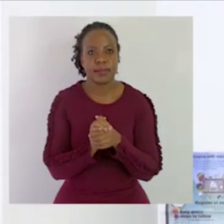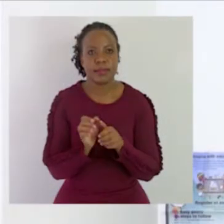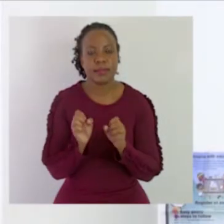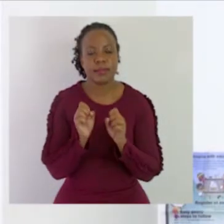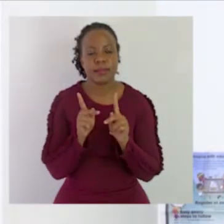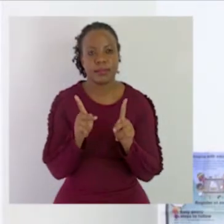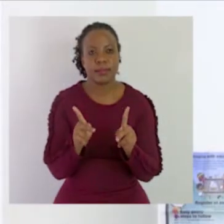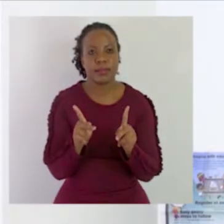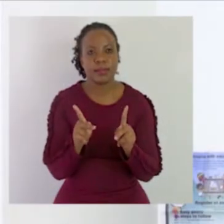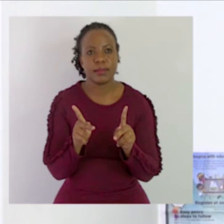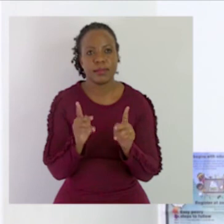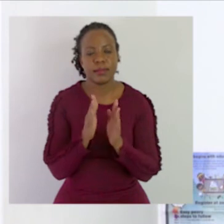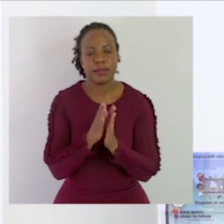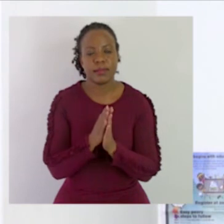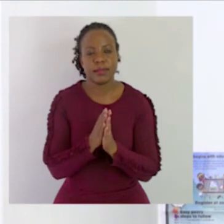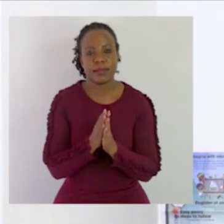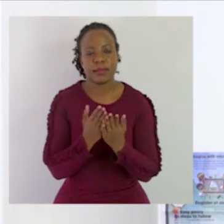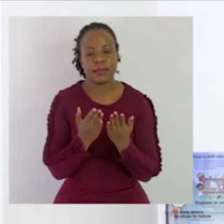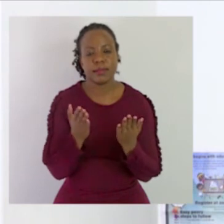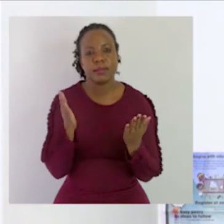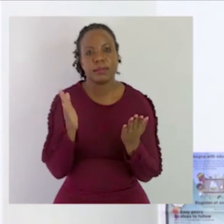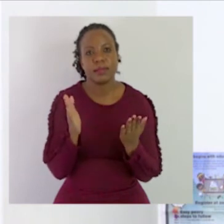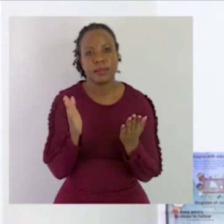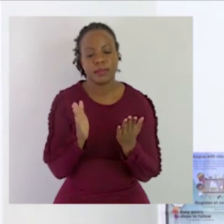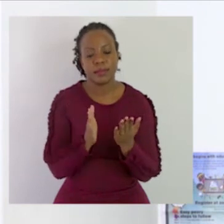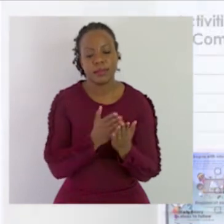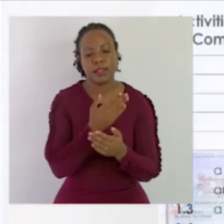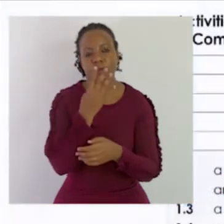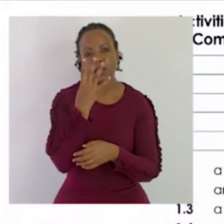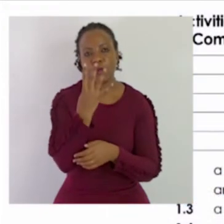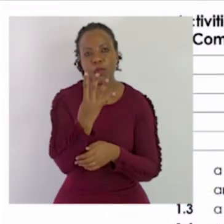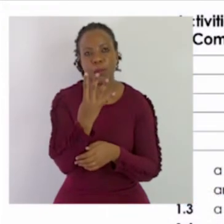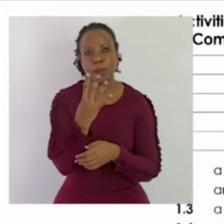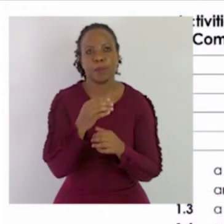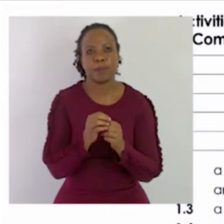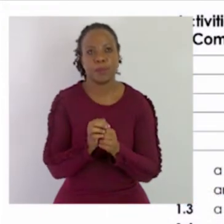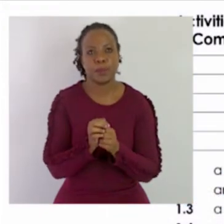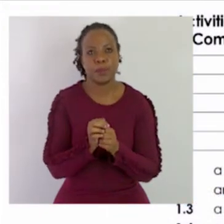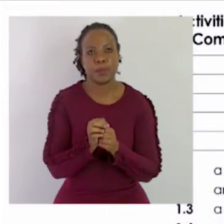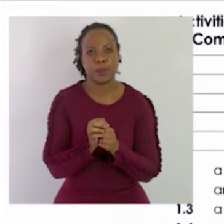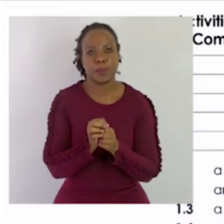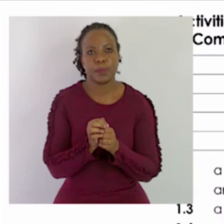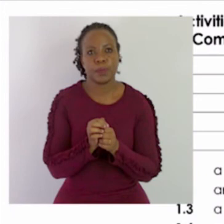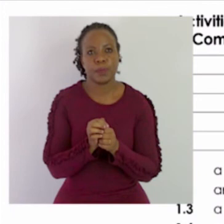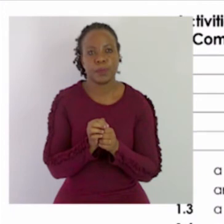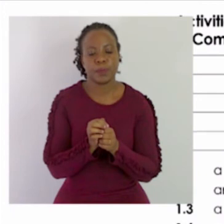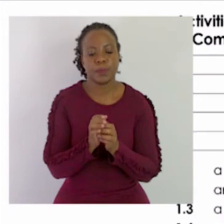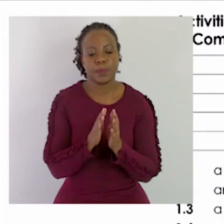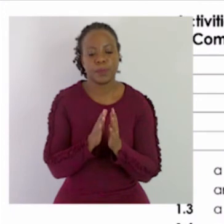Right, boys and girls, let's refer to page 4. Let's open on page 4 of our